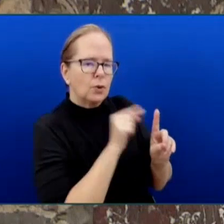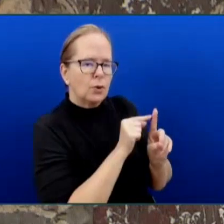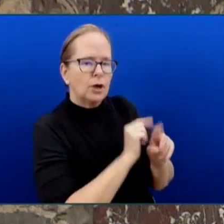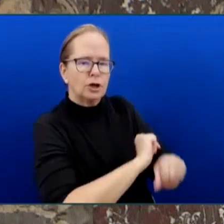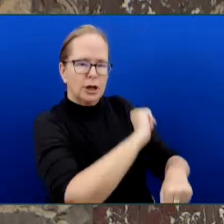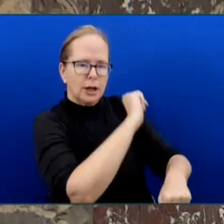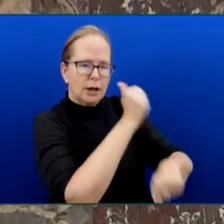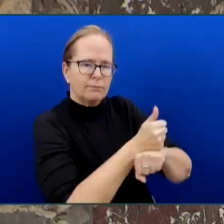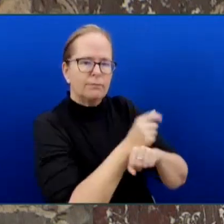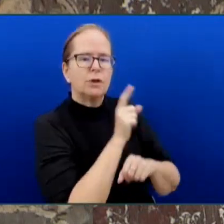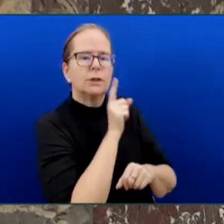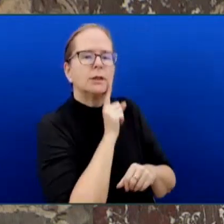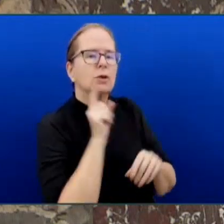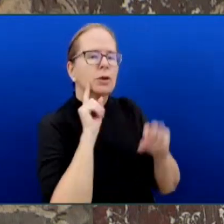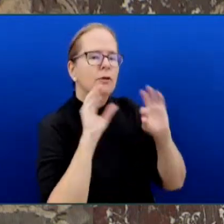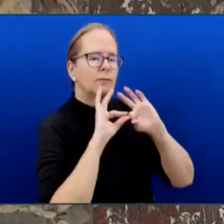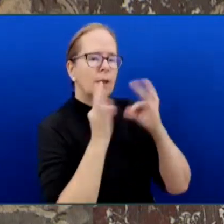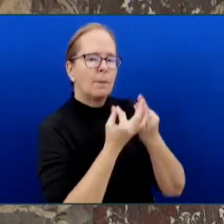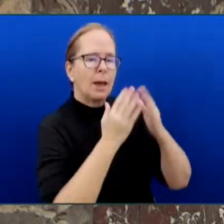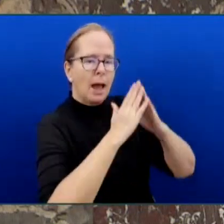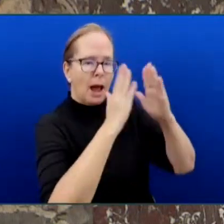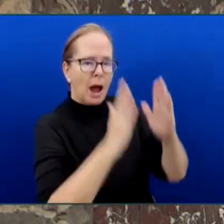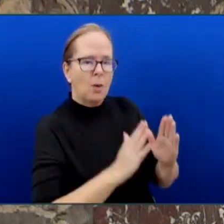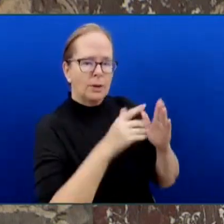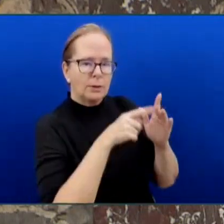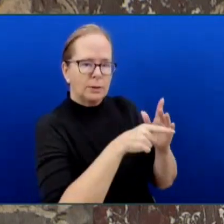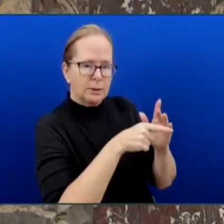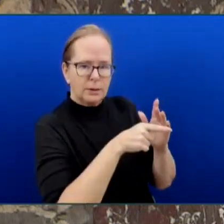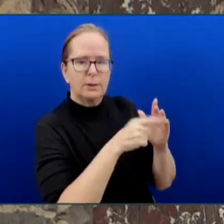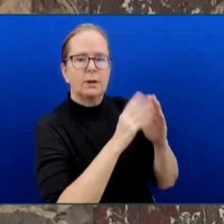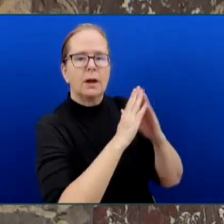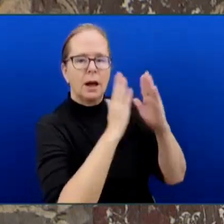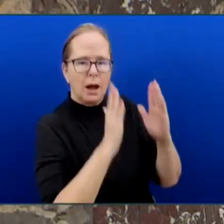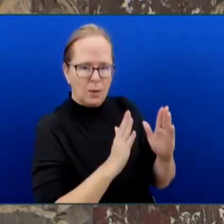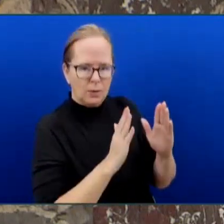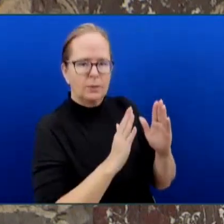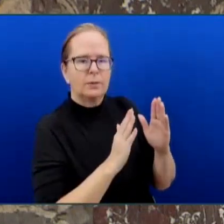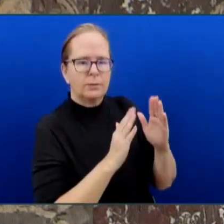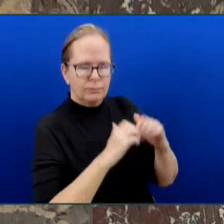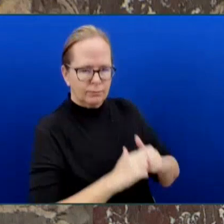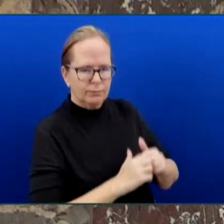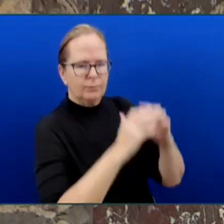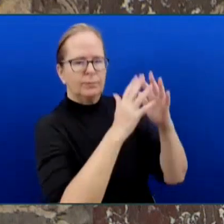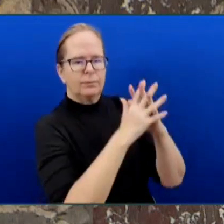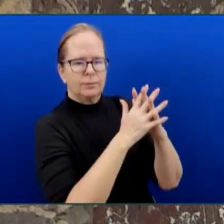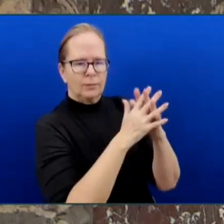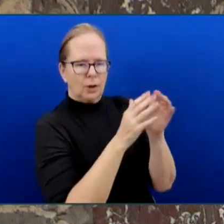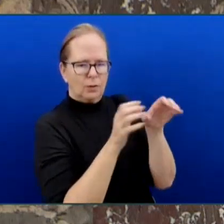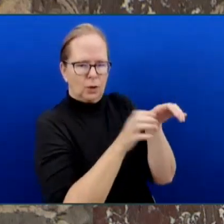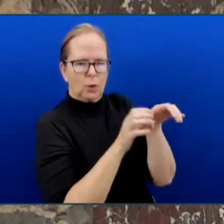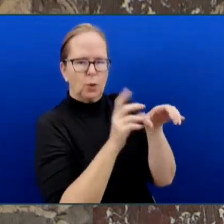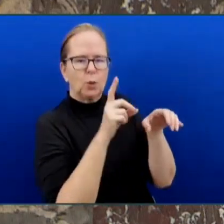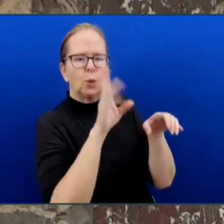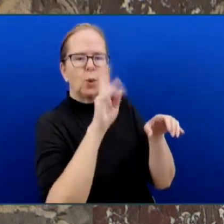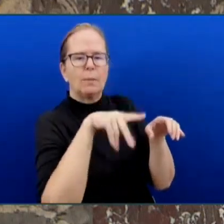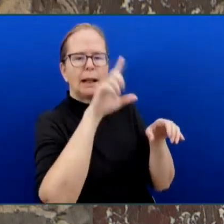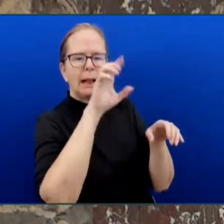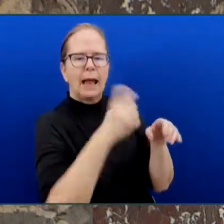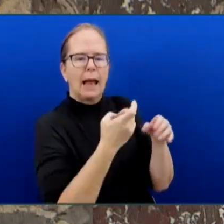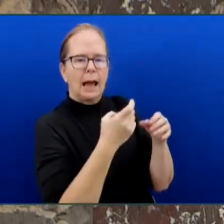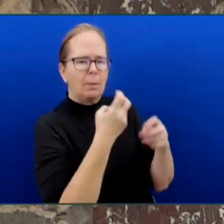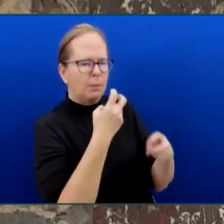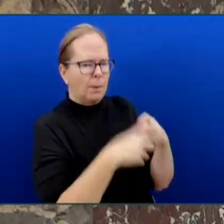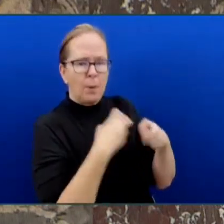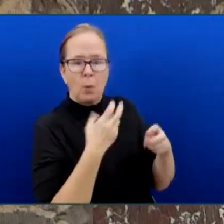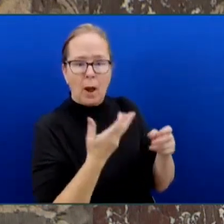duplex. Now, what's the problem with that? The problem is the duplex cost $4 million, and he had to hire an architect to